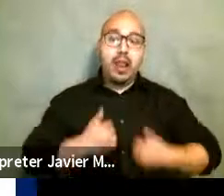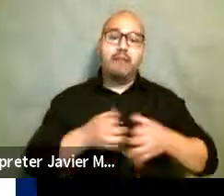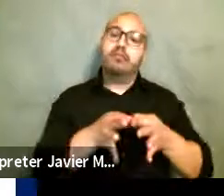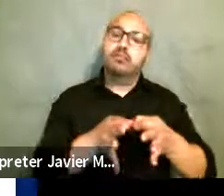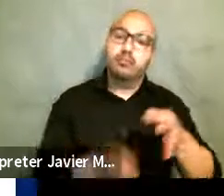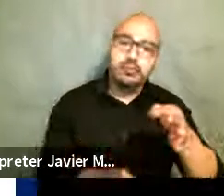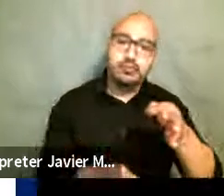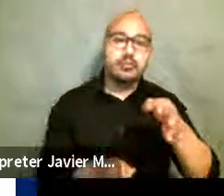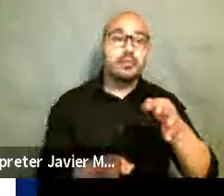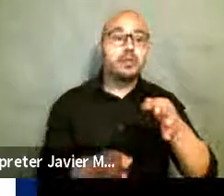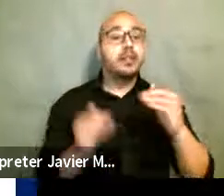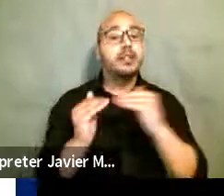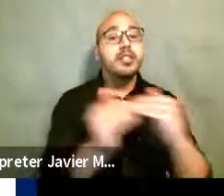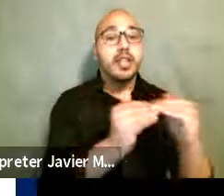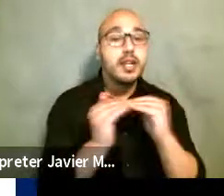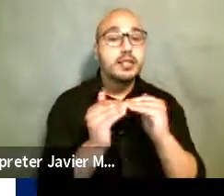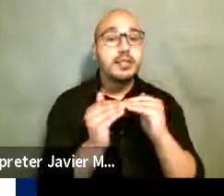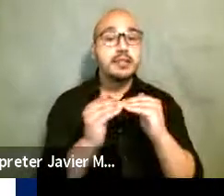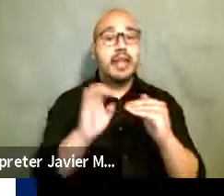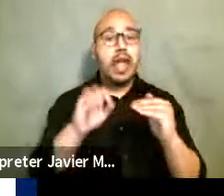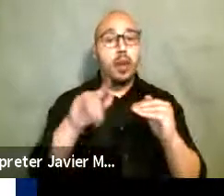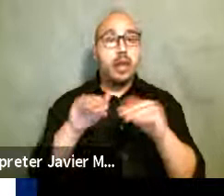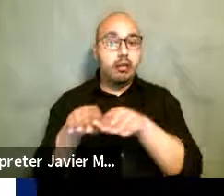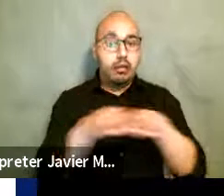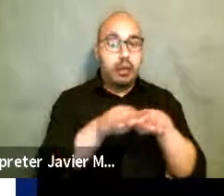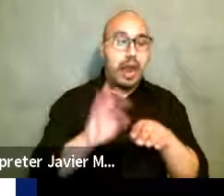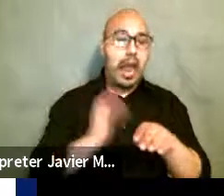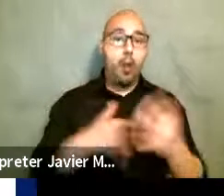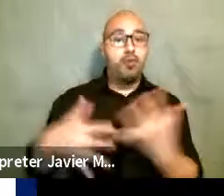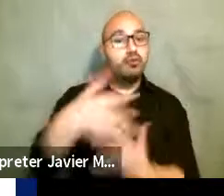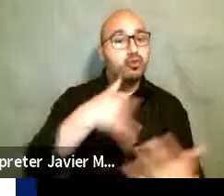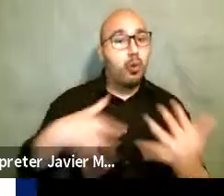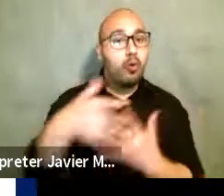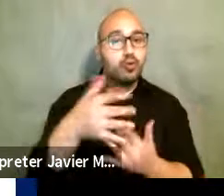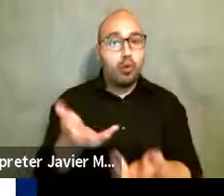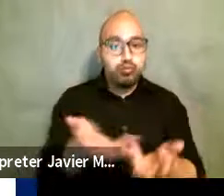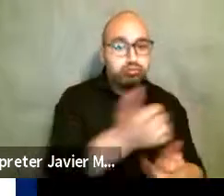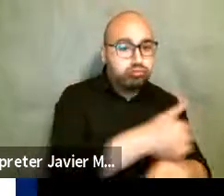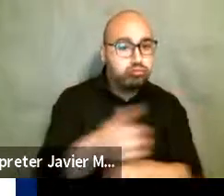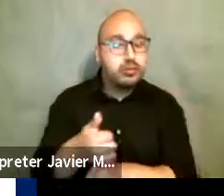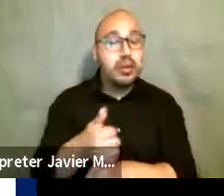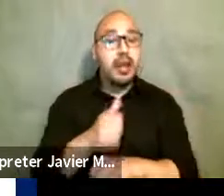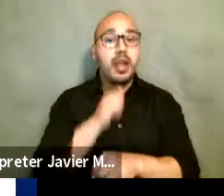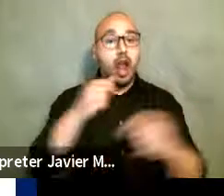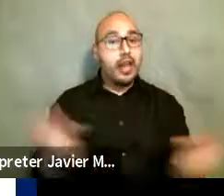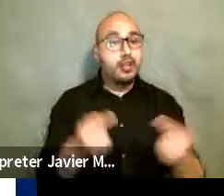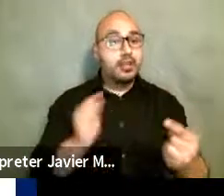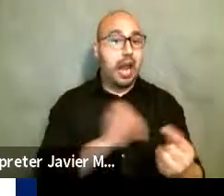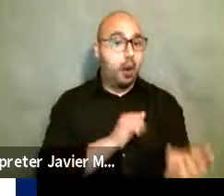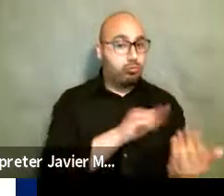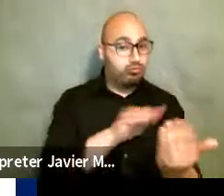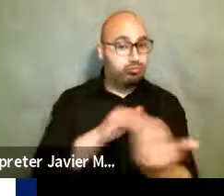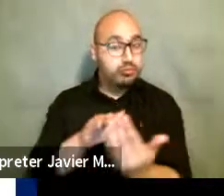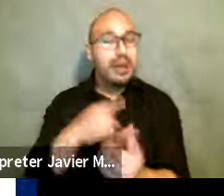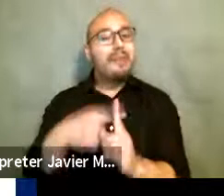justice and equity in our social arrangements, non-injury in our methods, and inclusiveness in